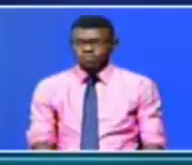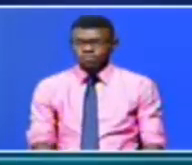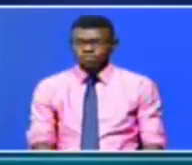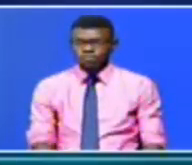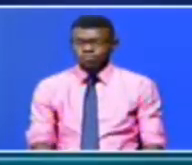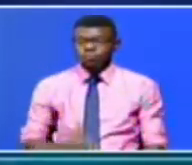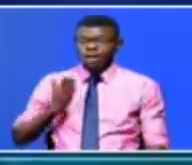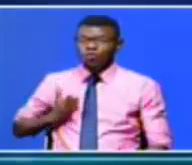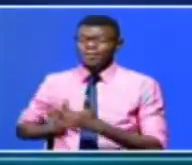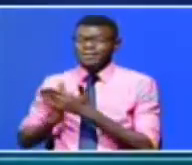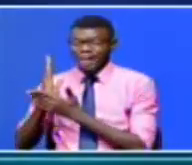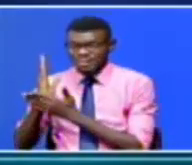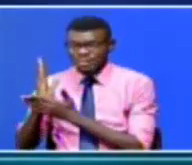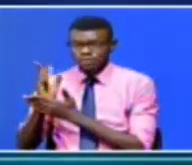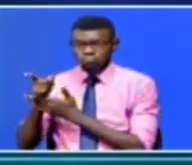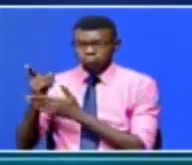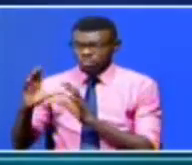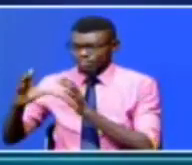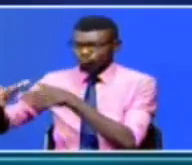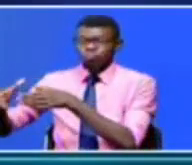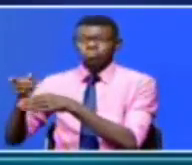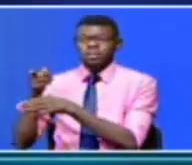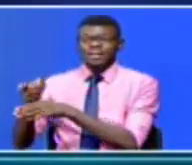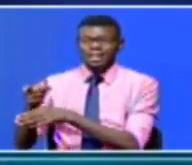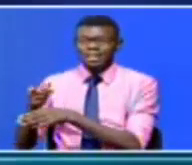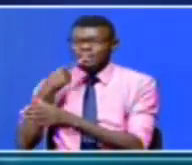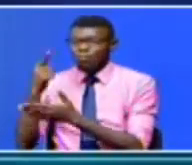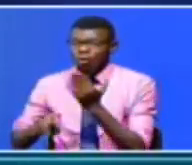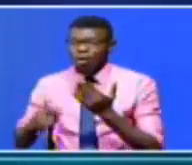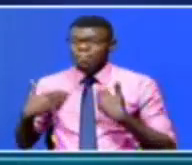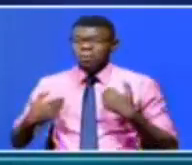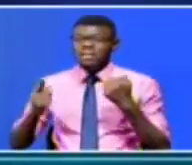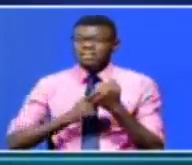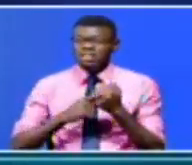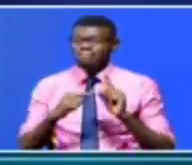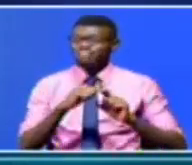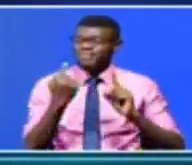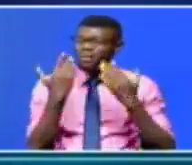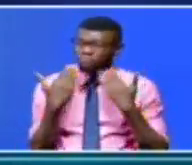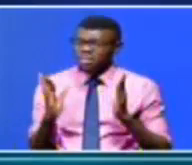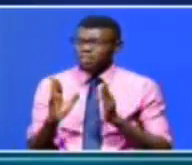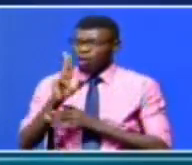According to Human Rights Watch, a New York-based human rights watchdog, at least 6 people were killed by police,